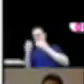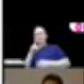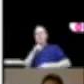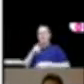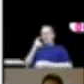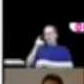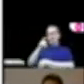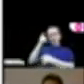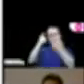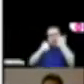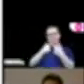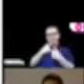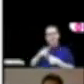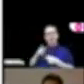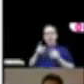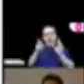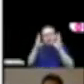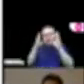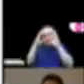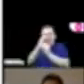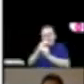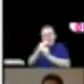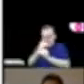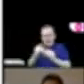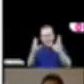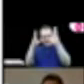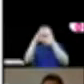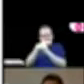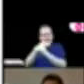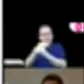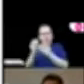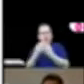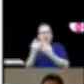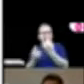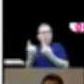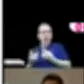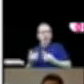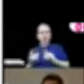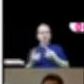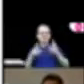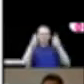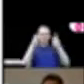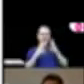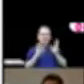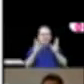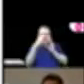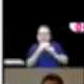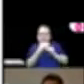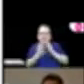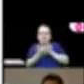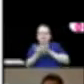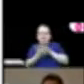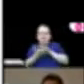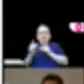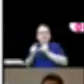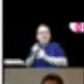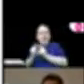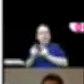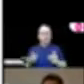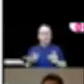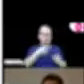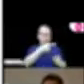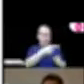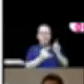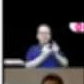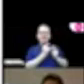say, sleeping, you can sleep with anyone. And then you, when you get your refusal, they will tell you that you didn't express